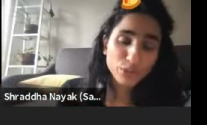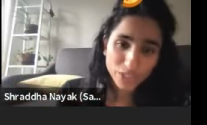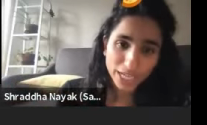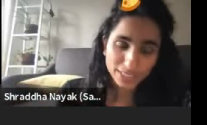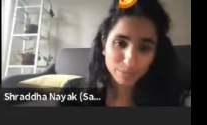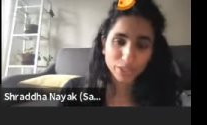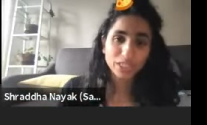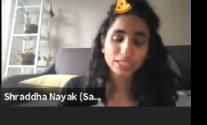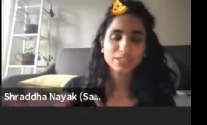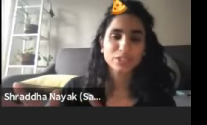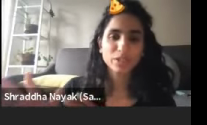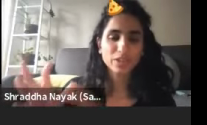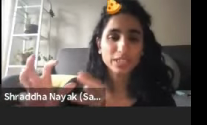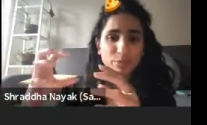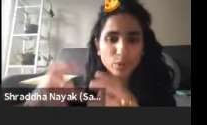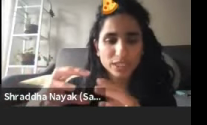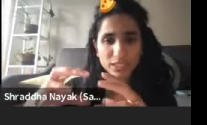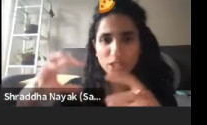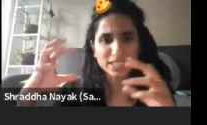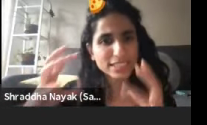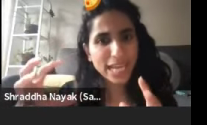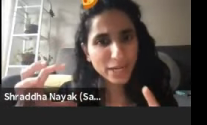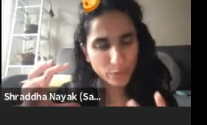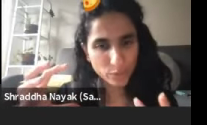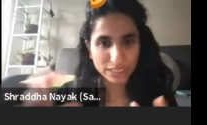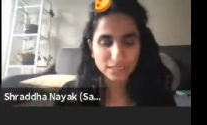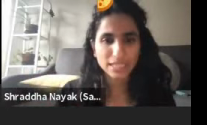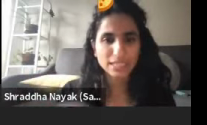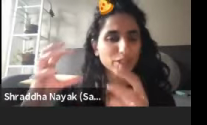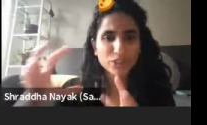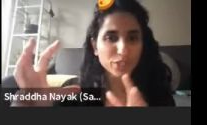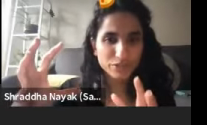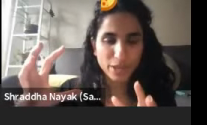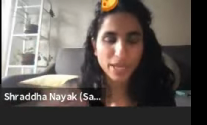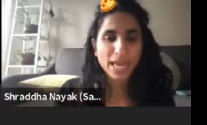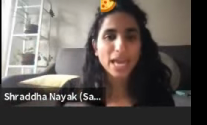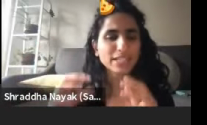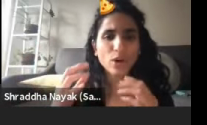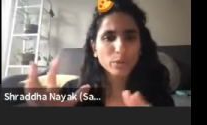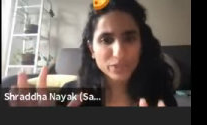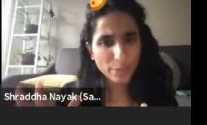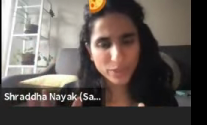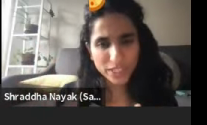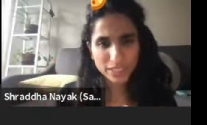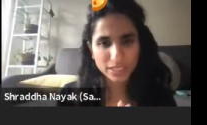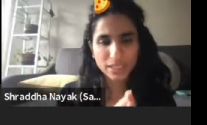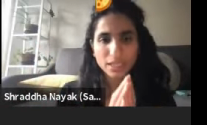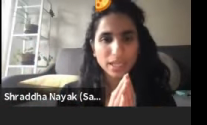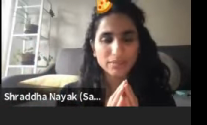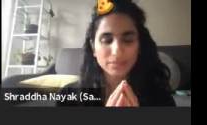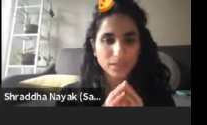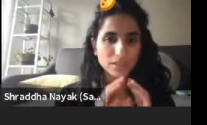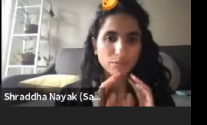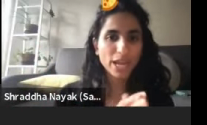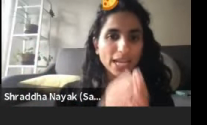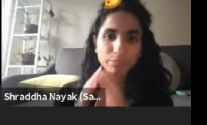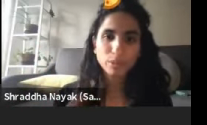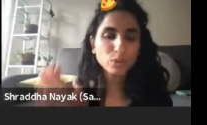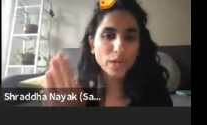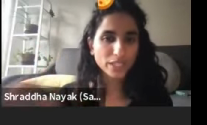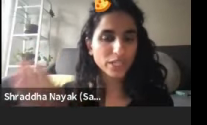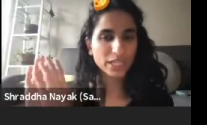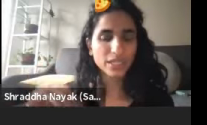in neuroscience especially, so there are these proteins called the snare proteins, and there are three of them, and they're always represented in